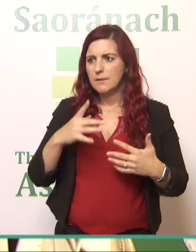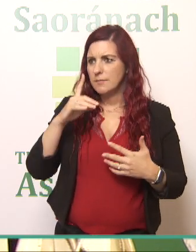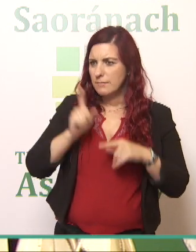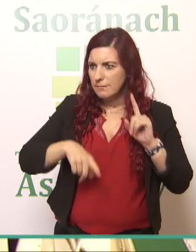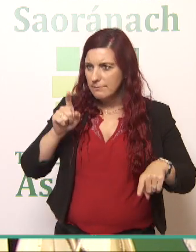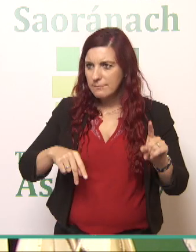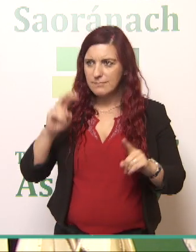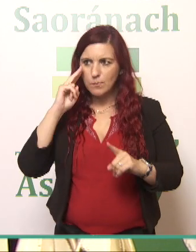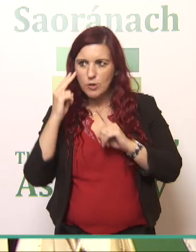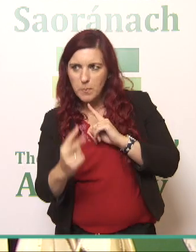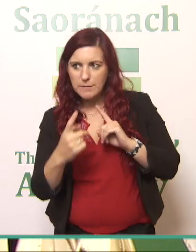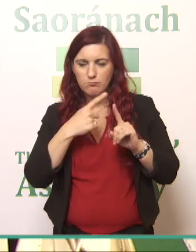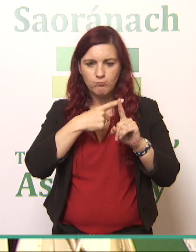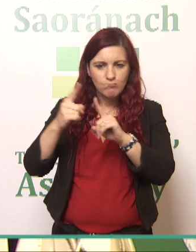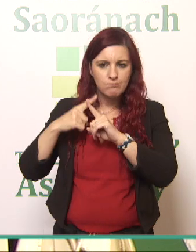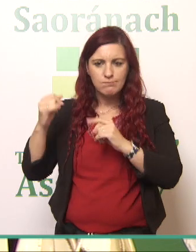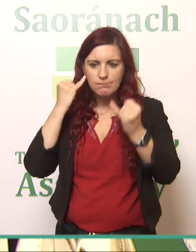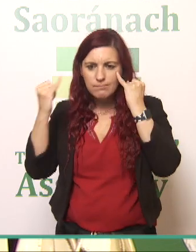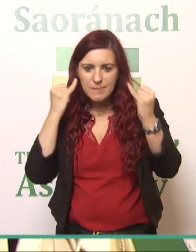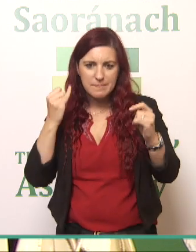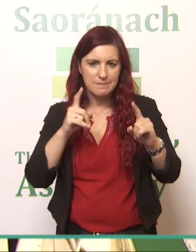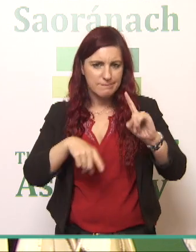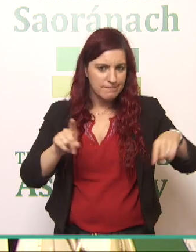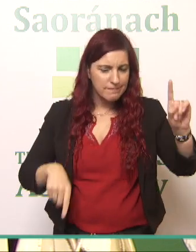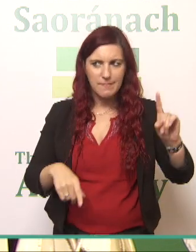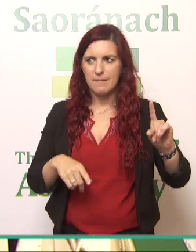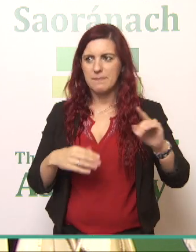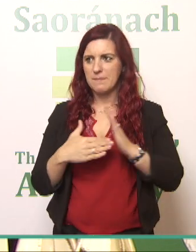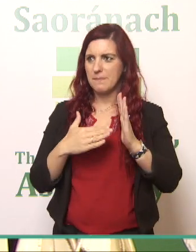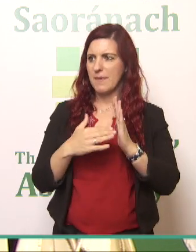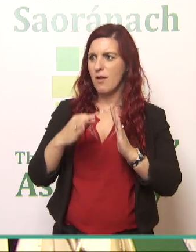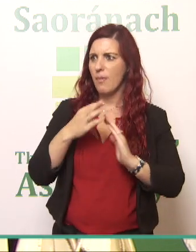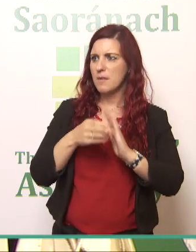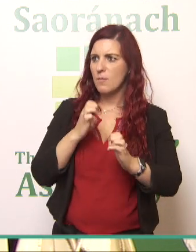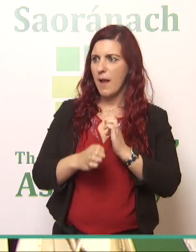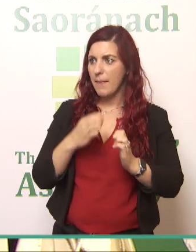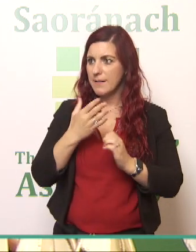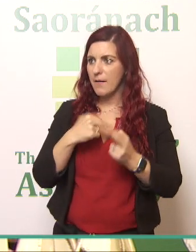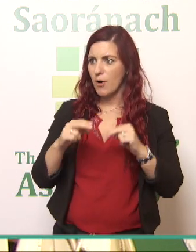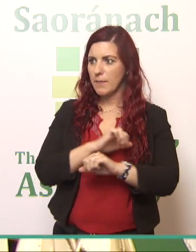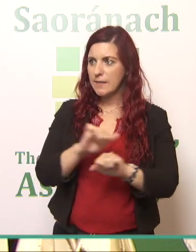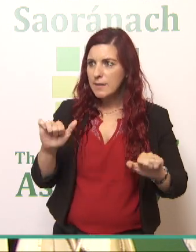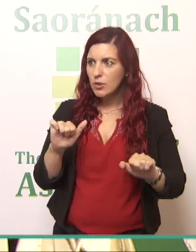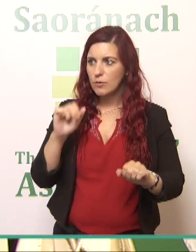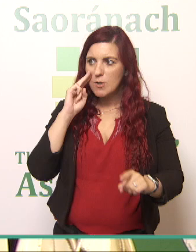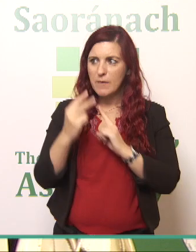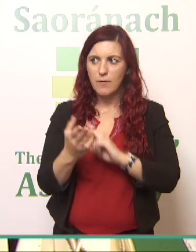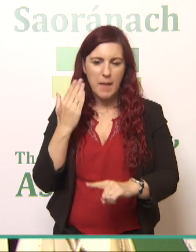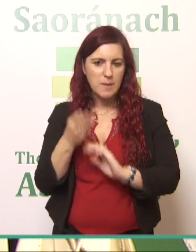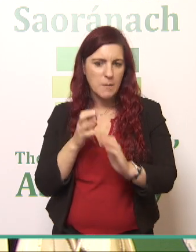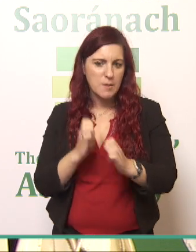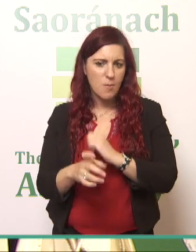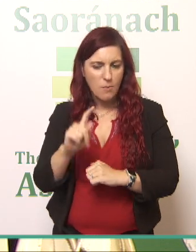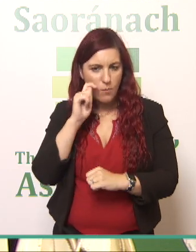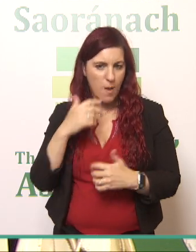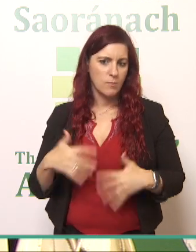voices. We got the spectrum of opinions, and that was something that came out in your reflections from the last weekend. So I hope you hit that